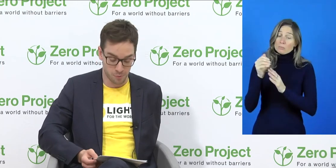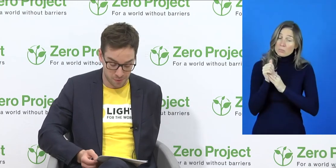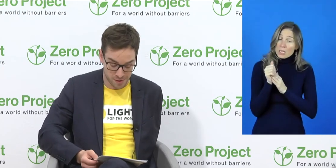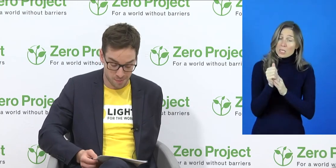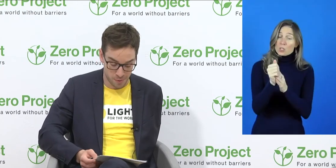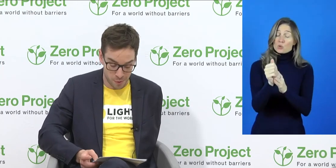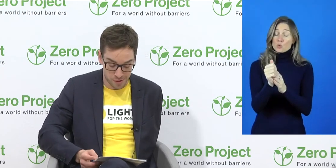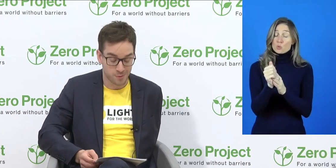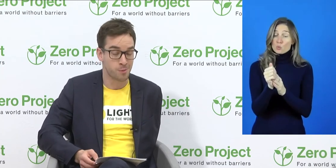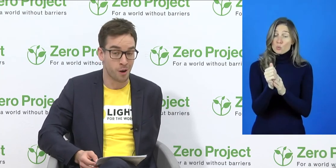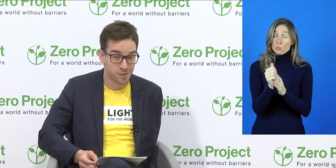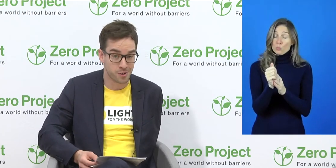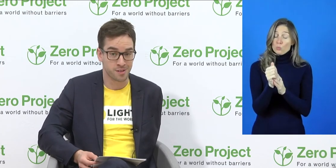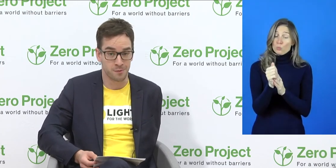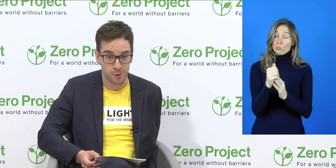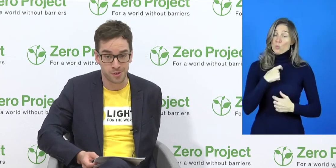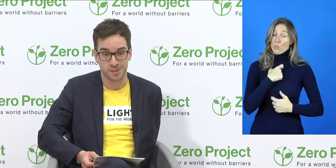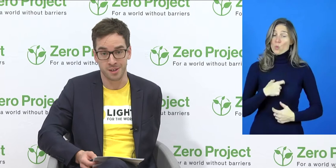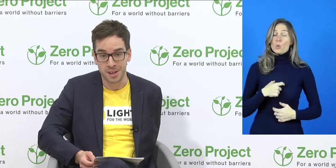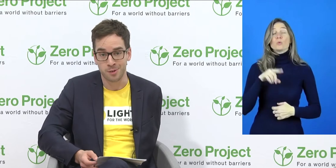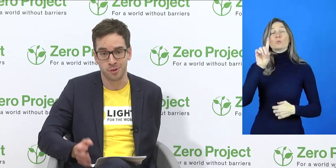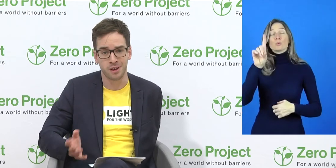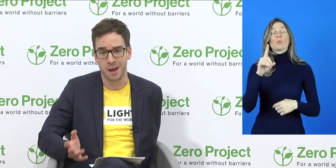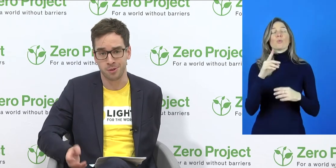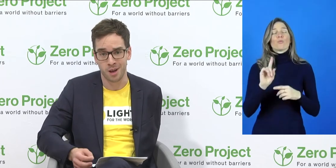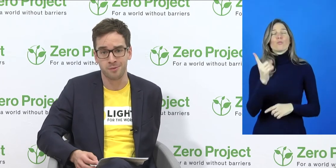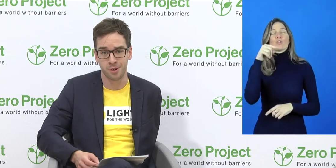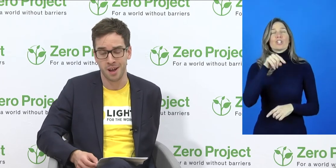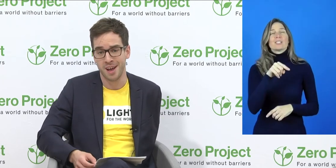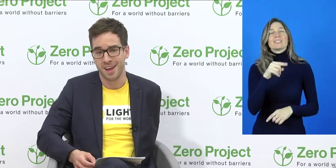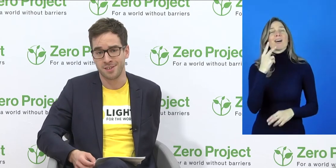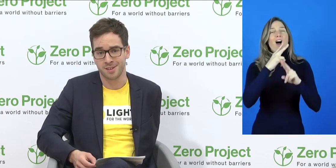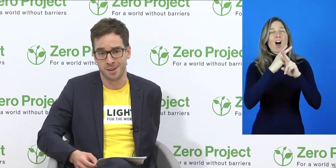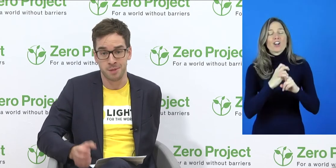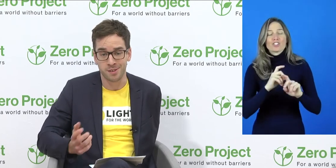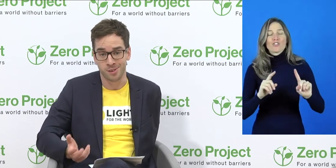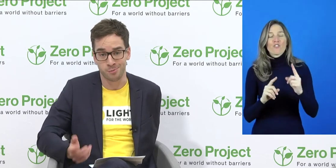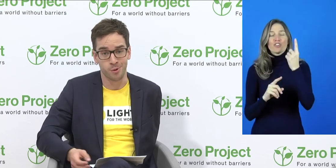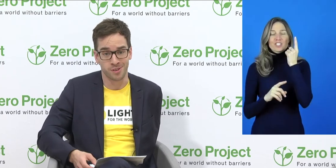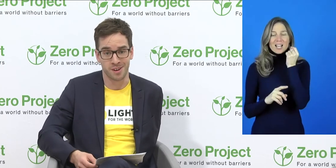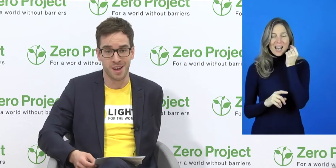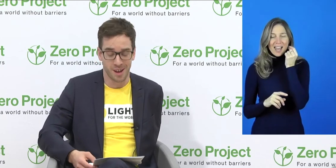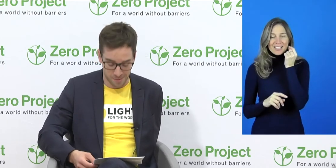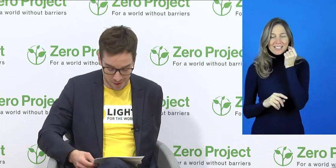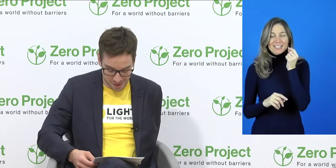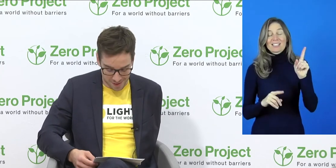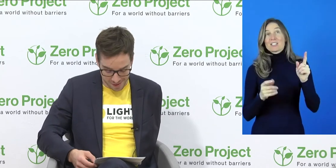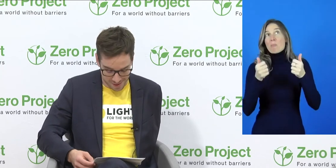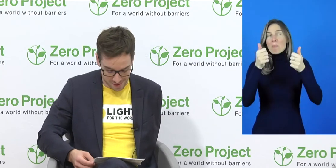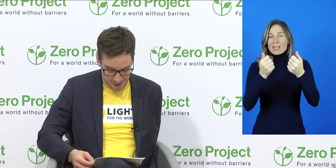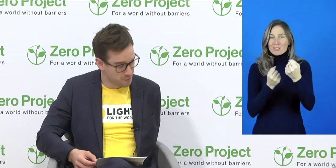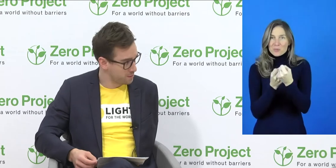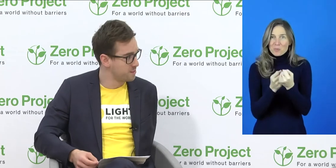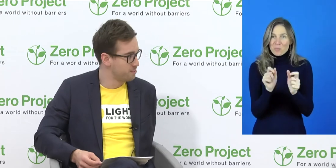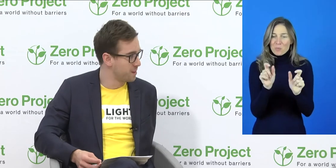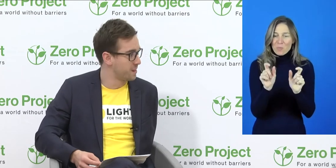session with some words from Austria's first lady. We're really happy to have her as an amazing supporter since,